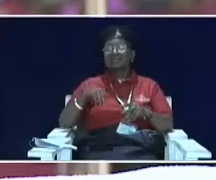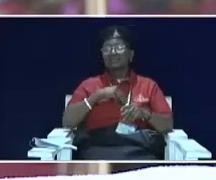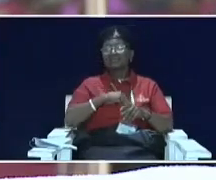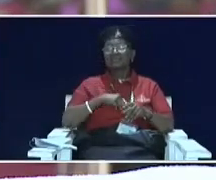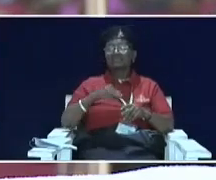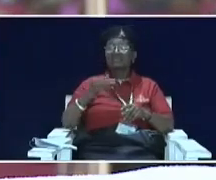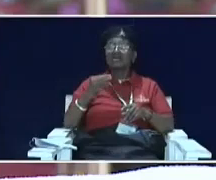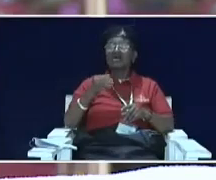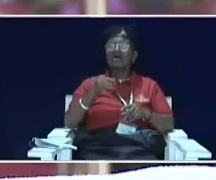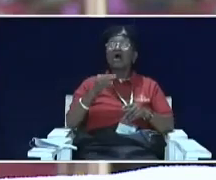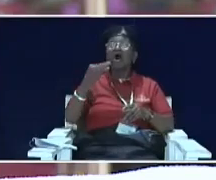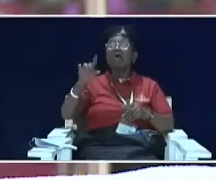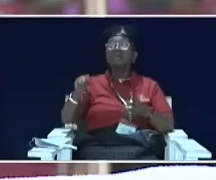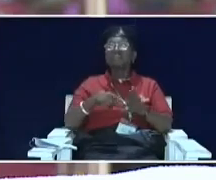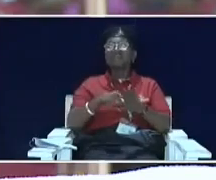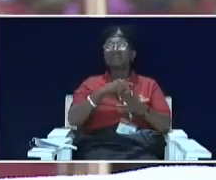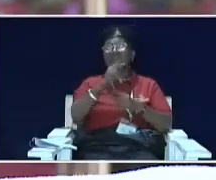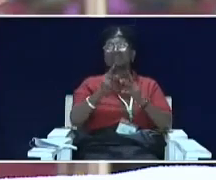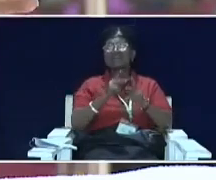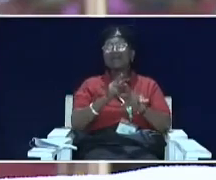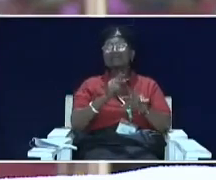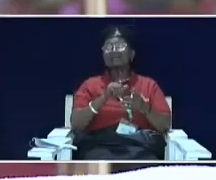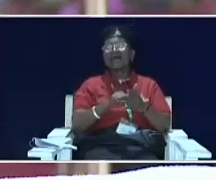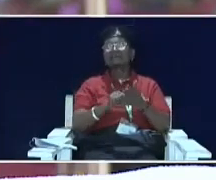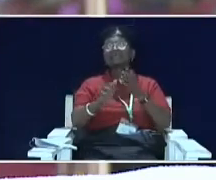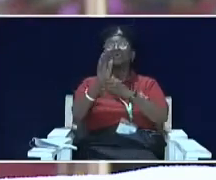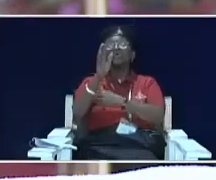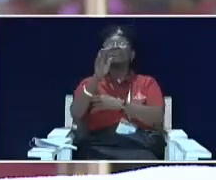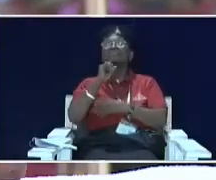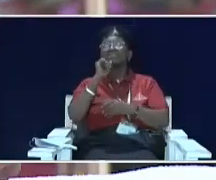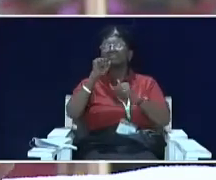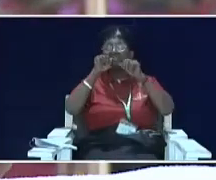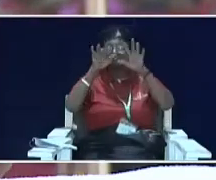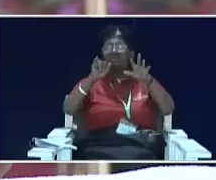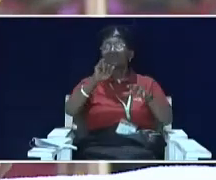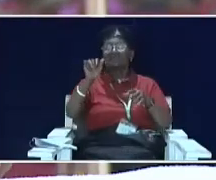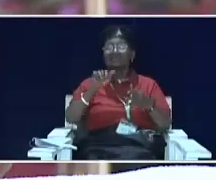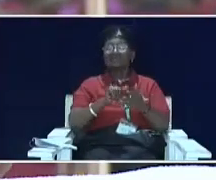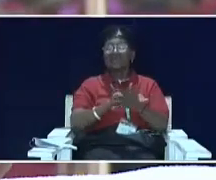That's why I've not spent time talking about offering.